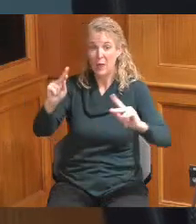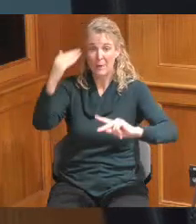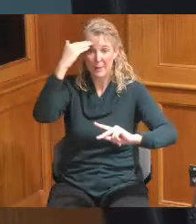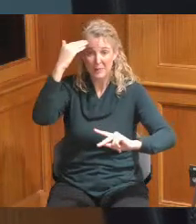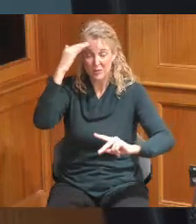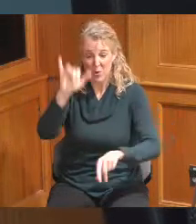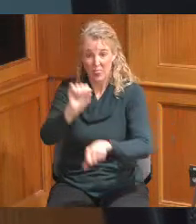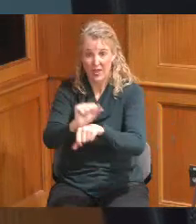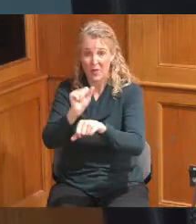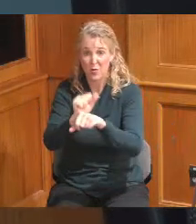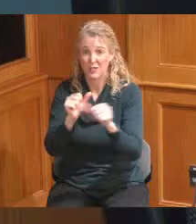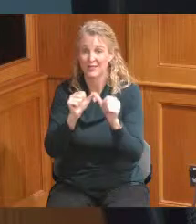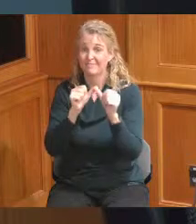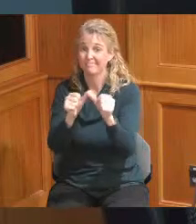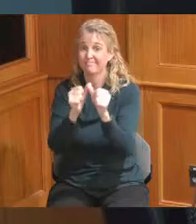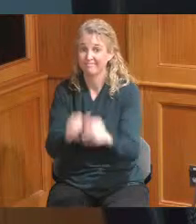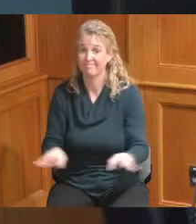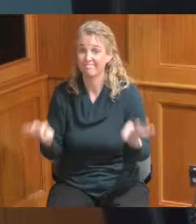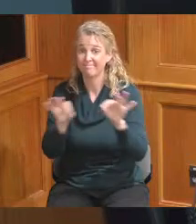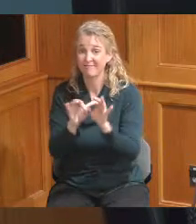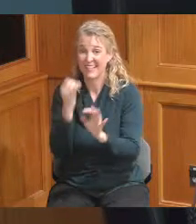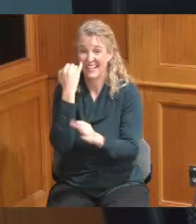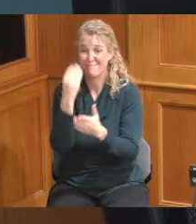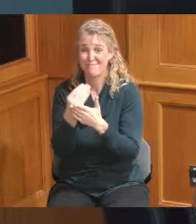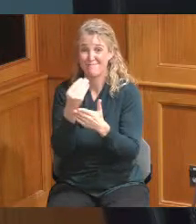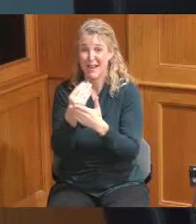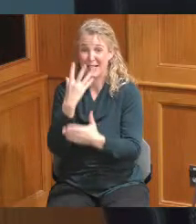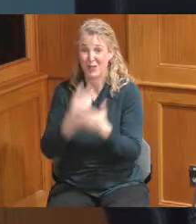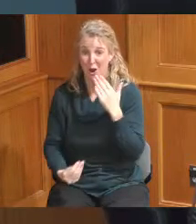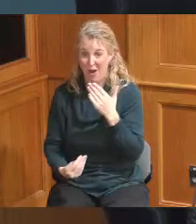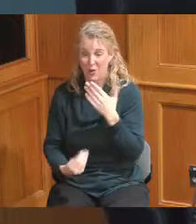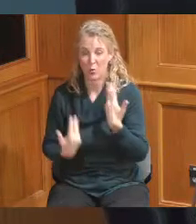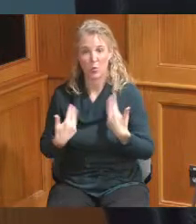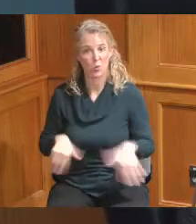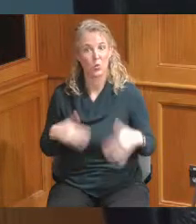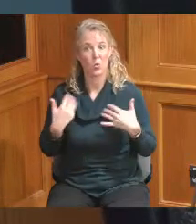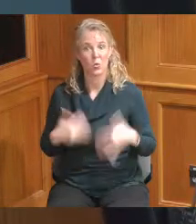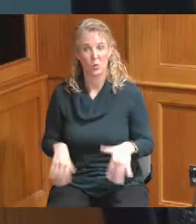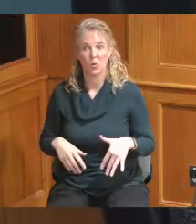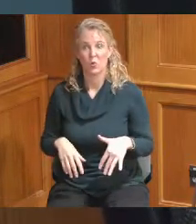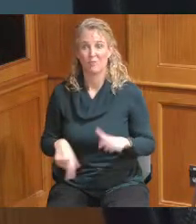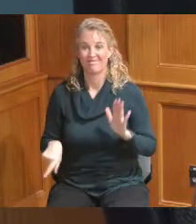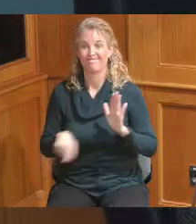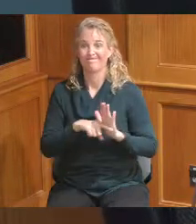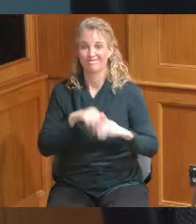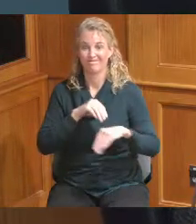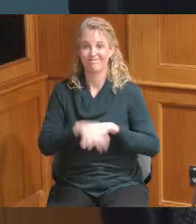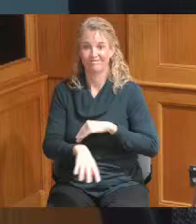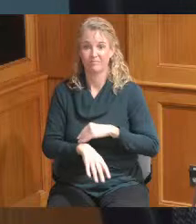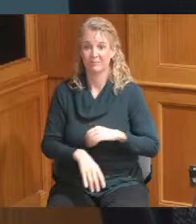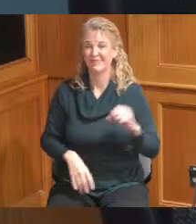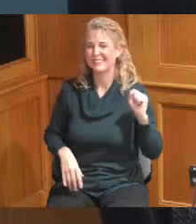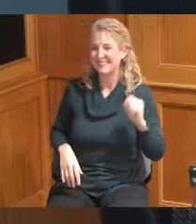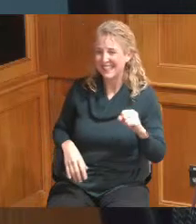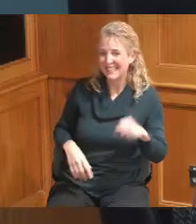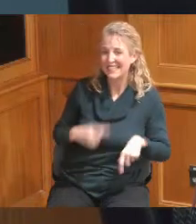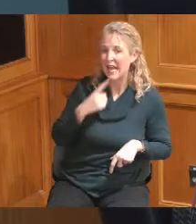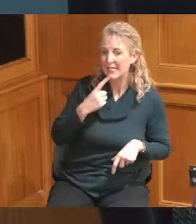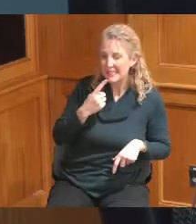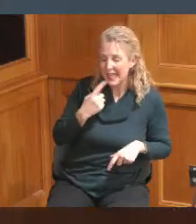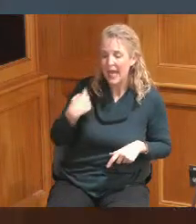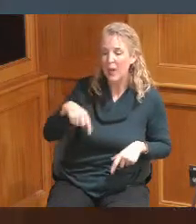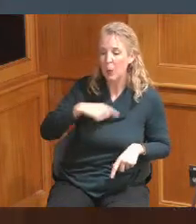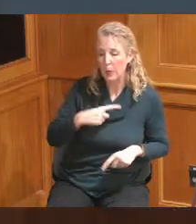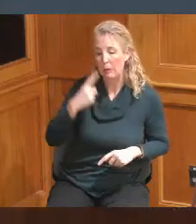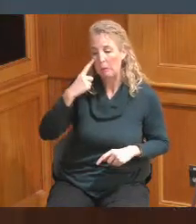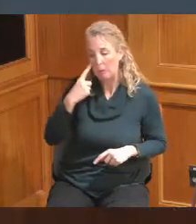importance of that work and what it would mean to not have those kind of federal grants coming to this community. Yeah, and when I say we're keeping an eye on the